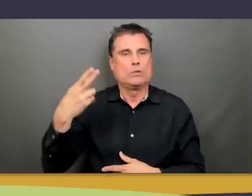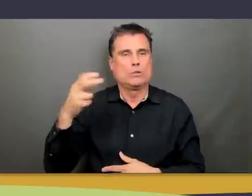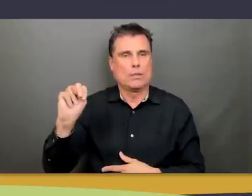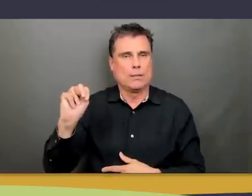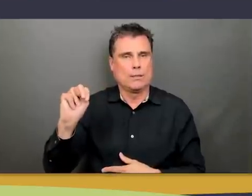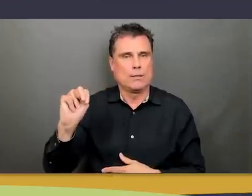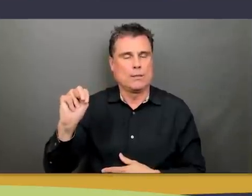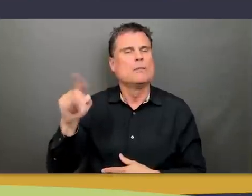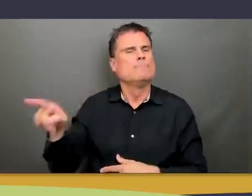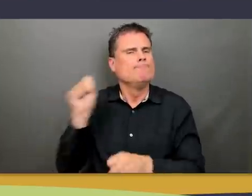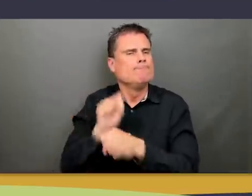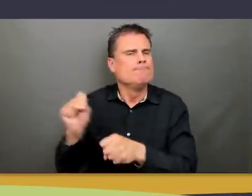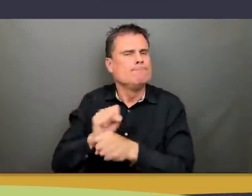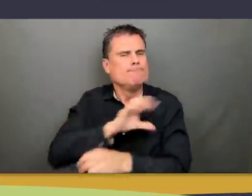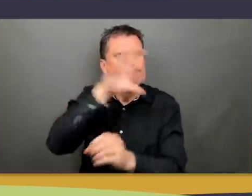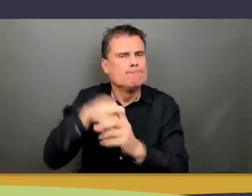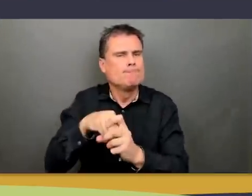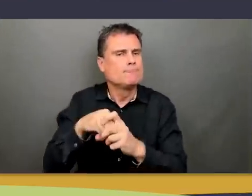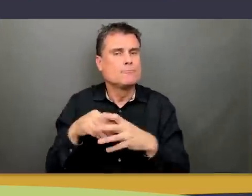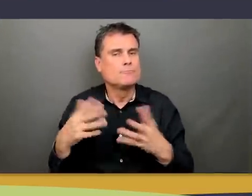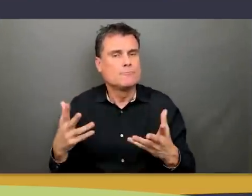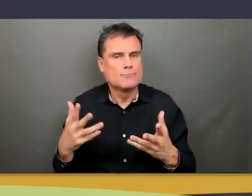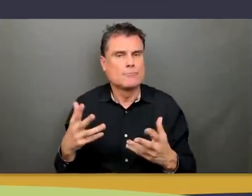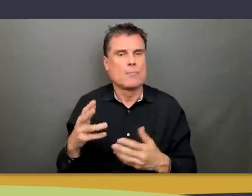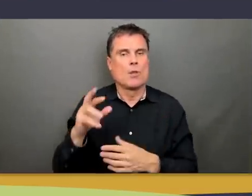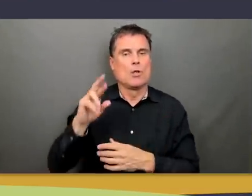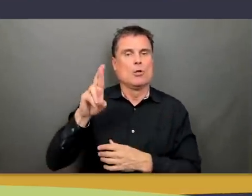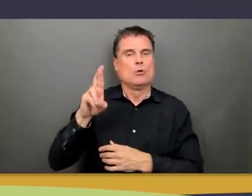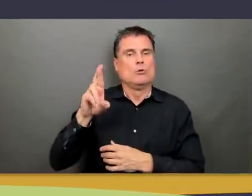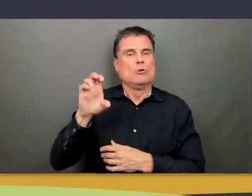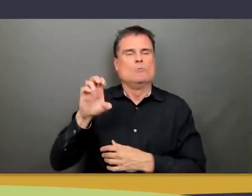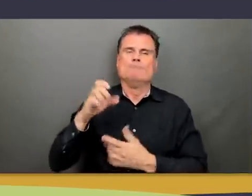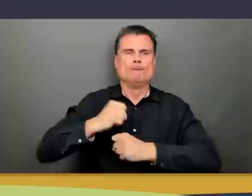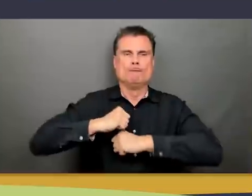And our final award recipient is